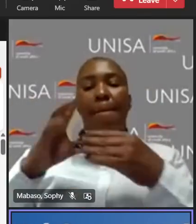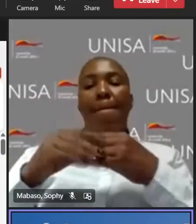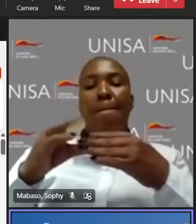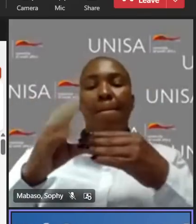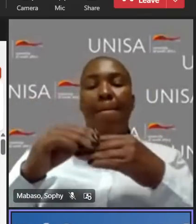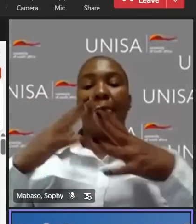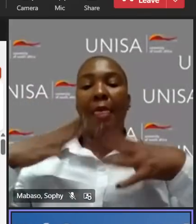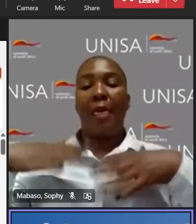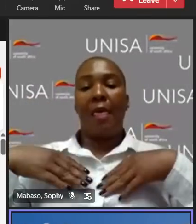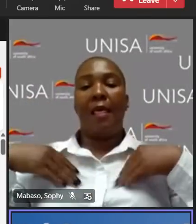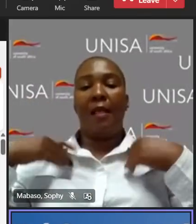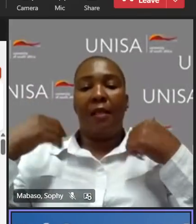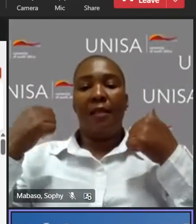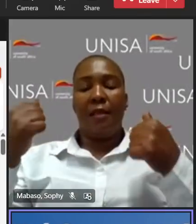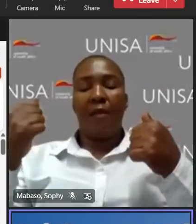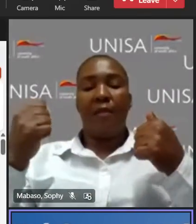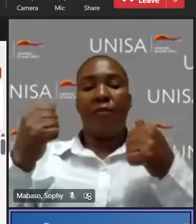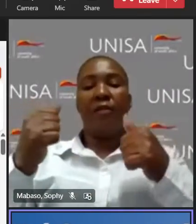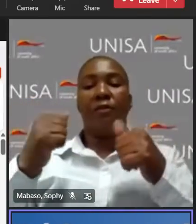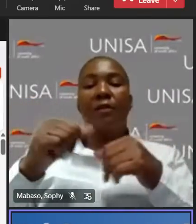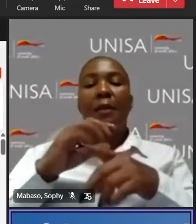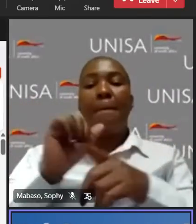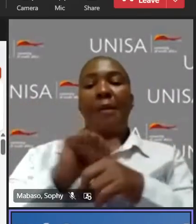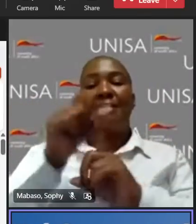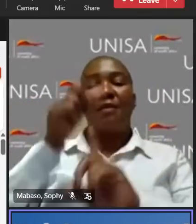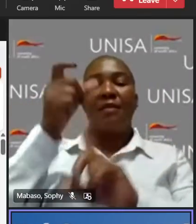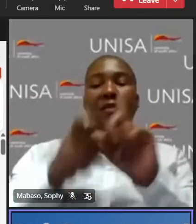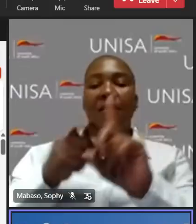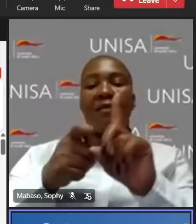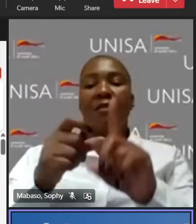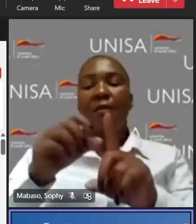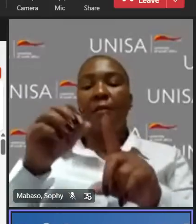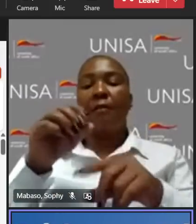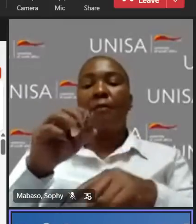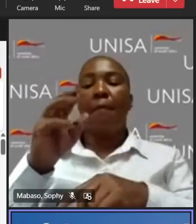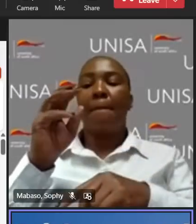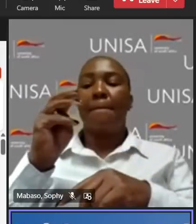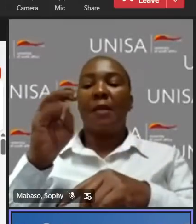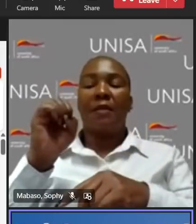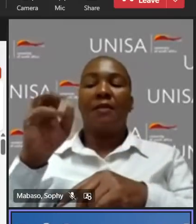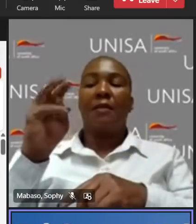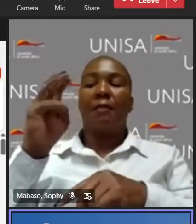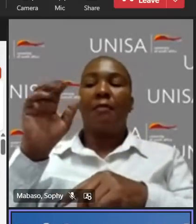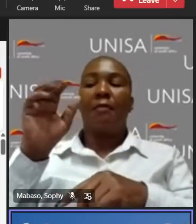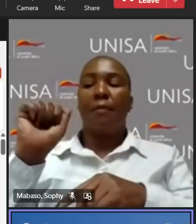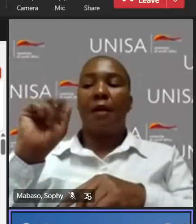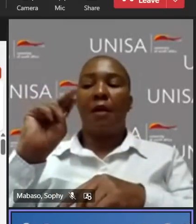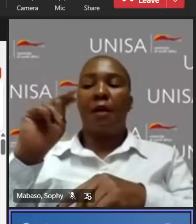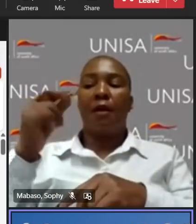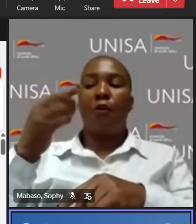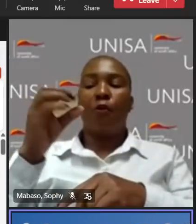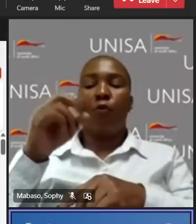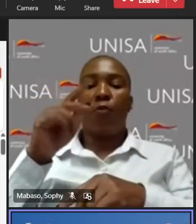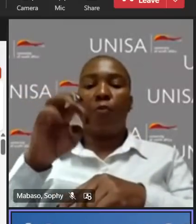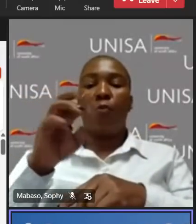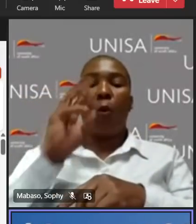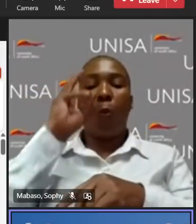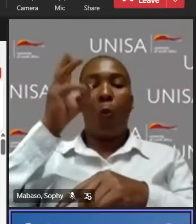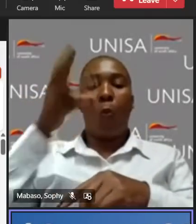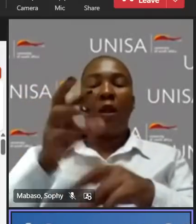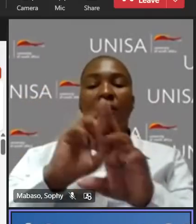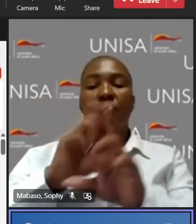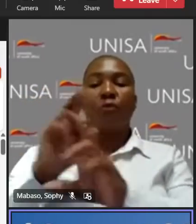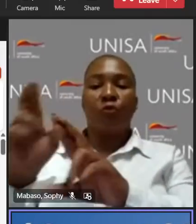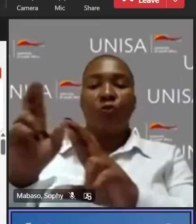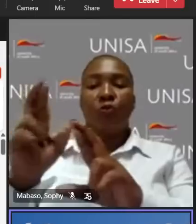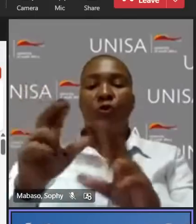wellness practitioner, Ms. Mongope, and she will respond to you on the chat.